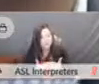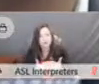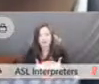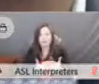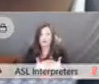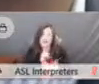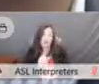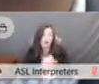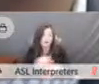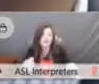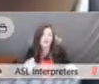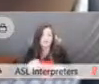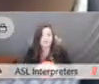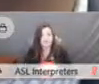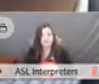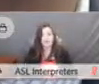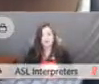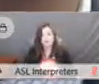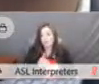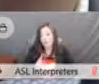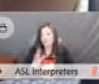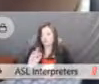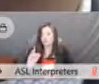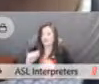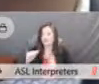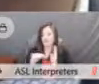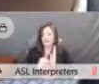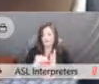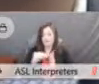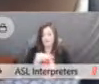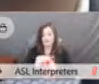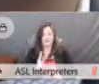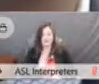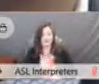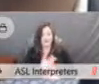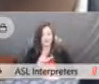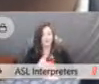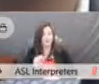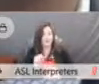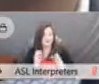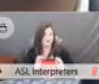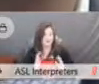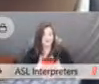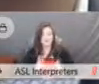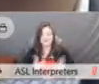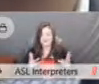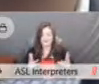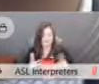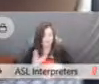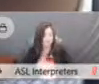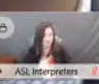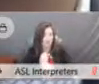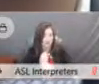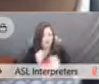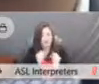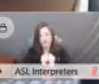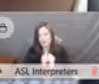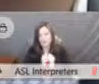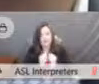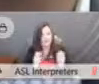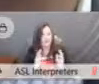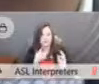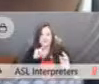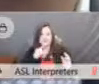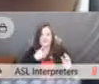more than 25 million of our U.S. citizens have gotten it without significant adverse events.